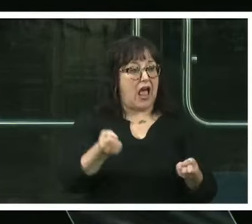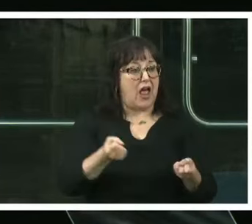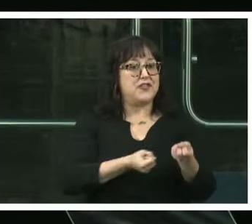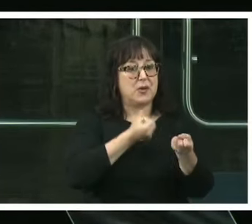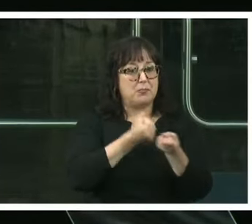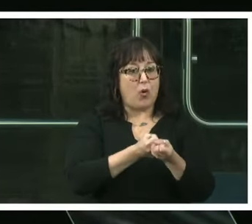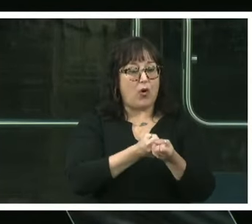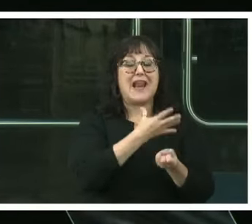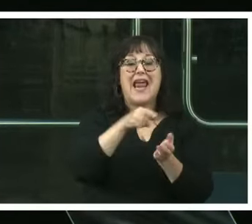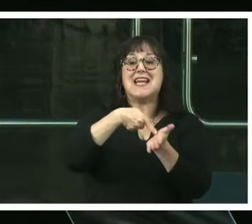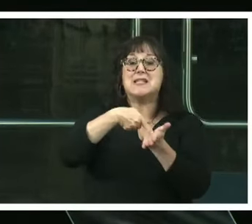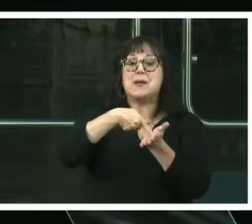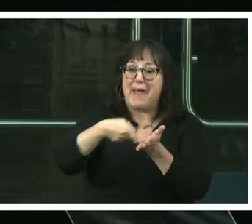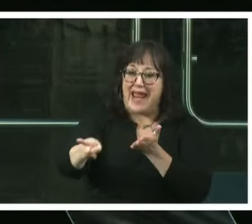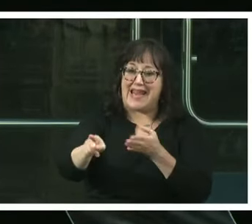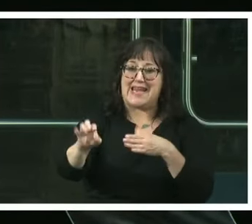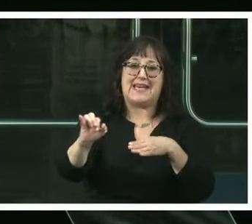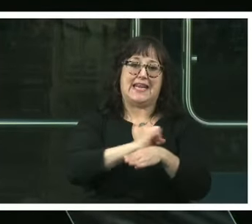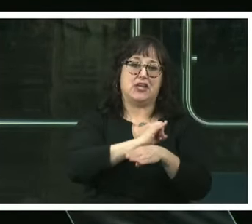kids.